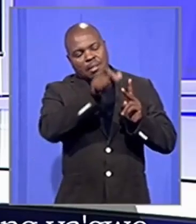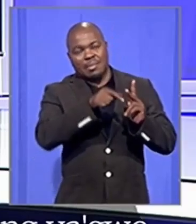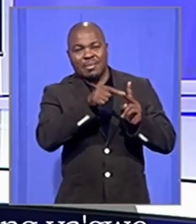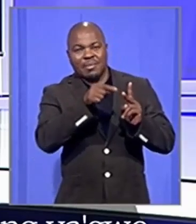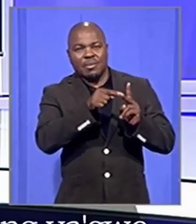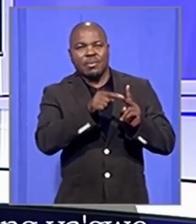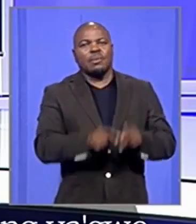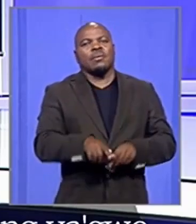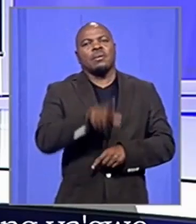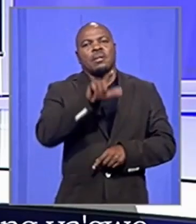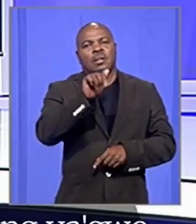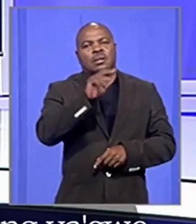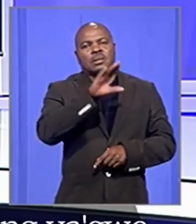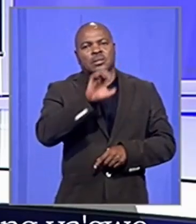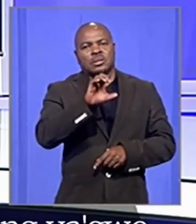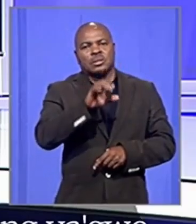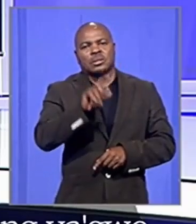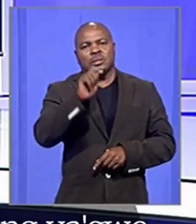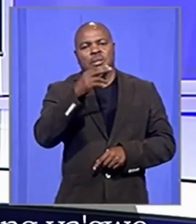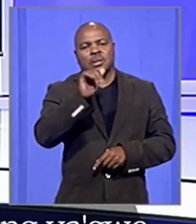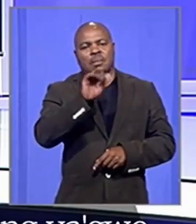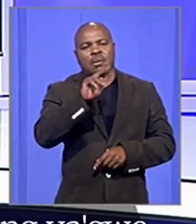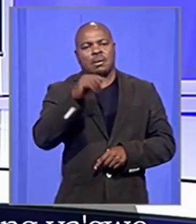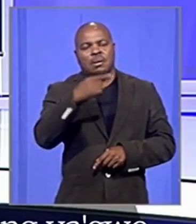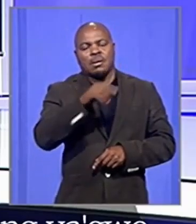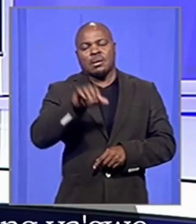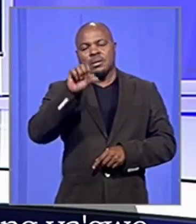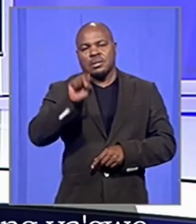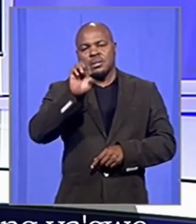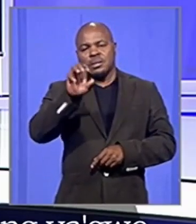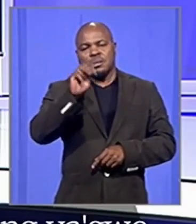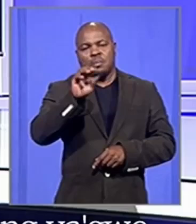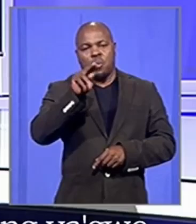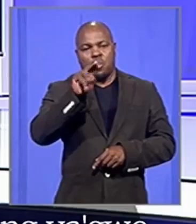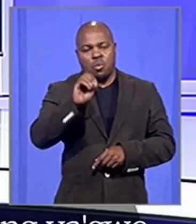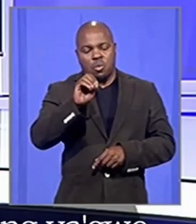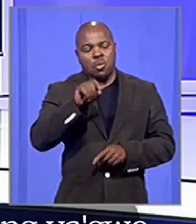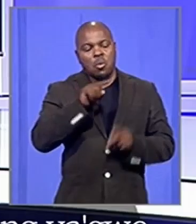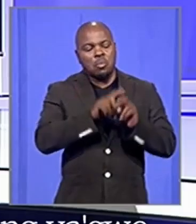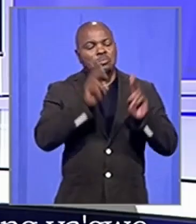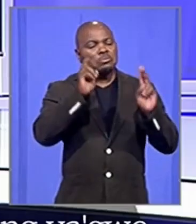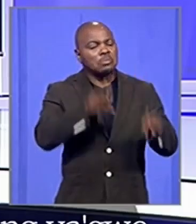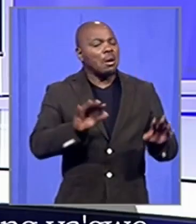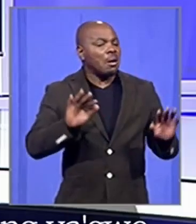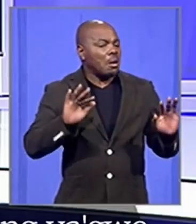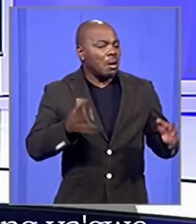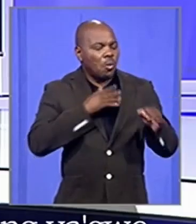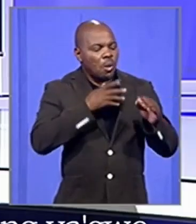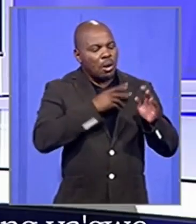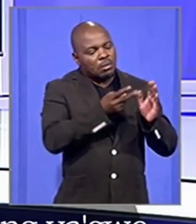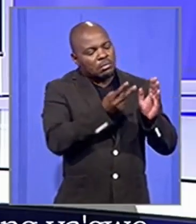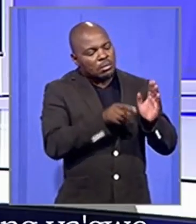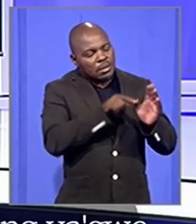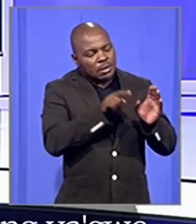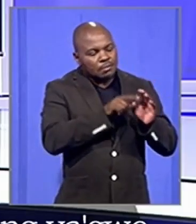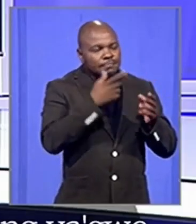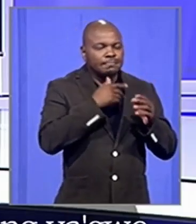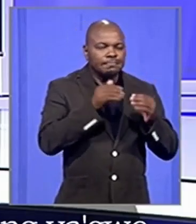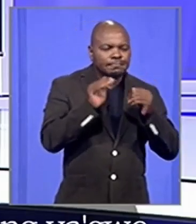yena Lance Corporal Ivan Tabang Simono ba hlokofetše nakong ya ge leraga le tšhologela ka sebong sa bona